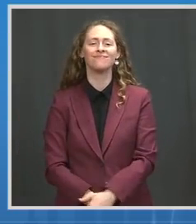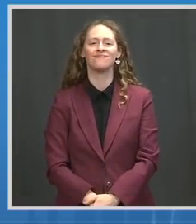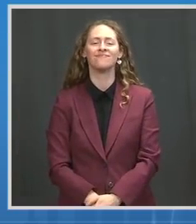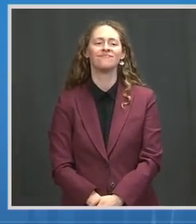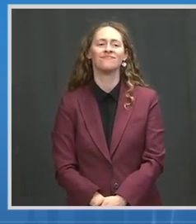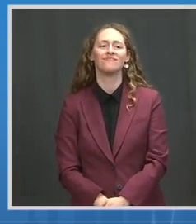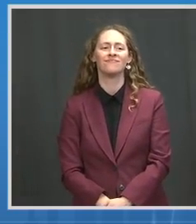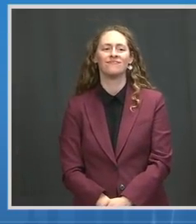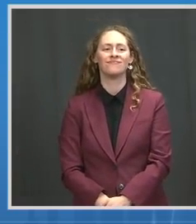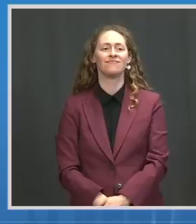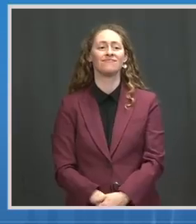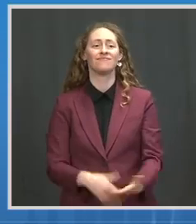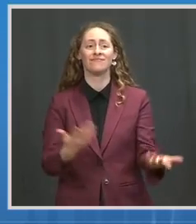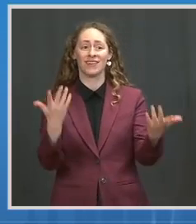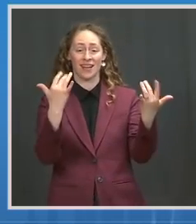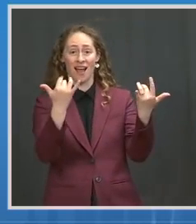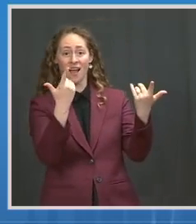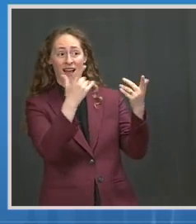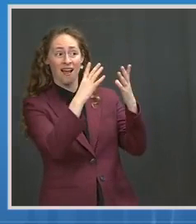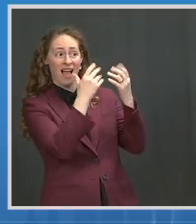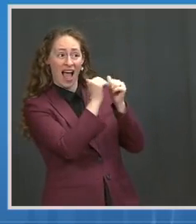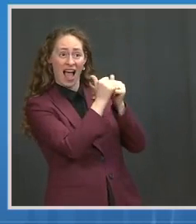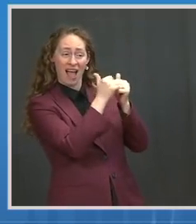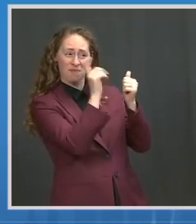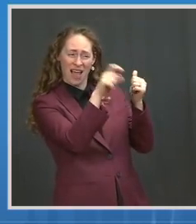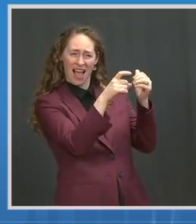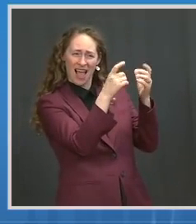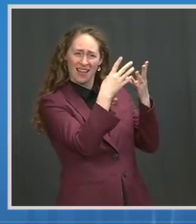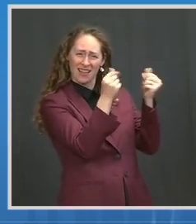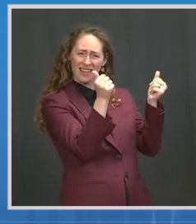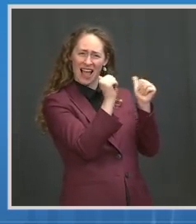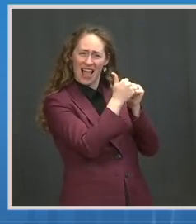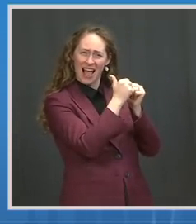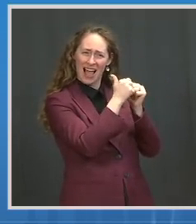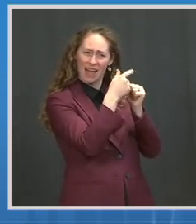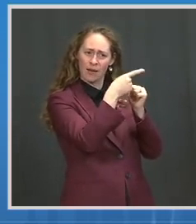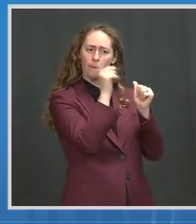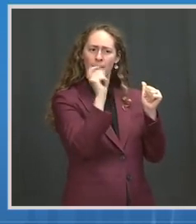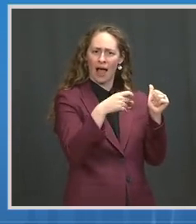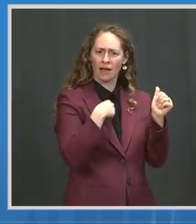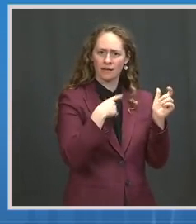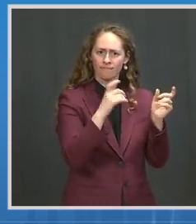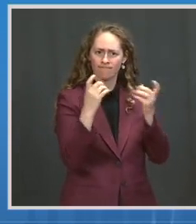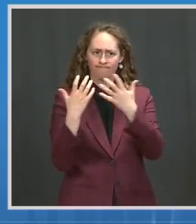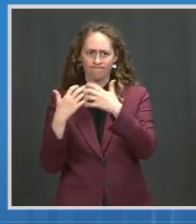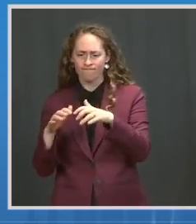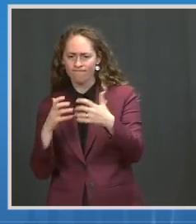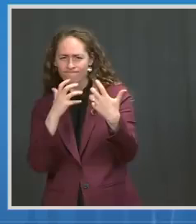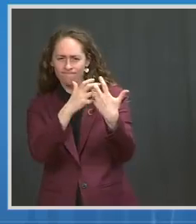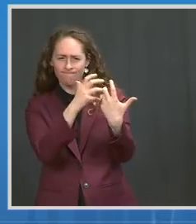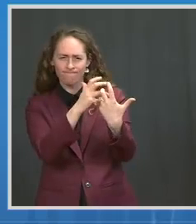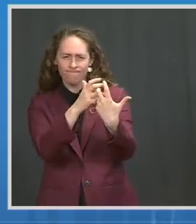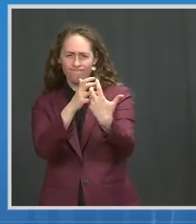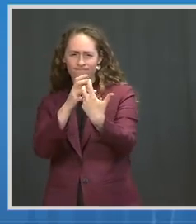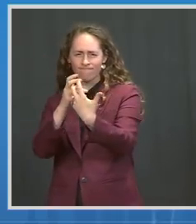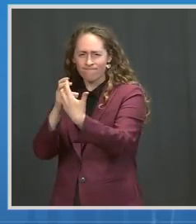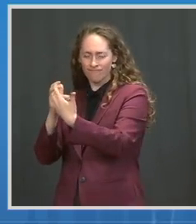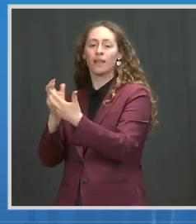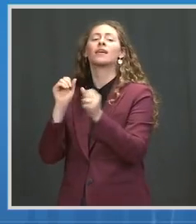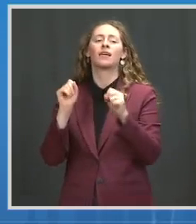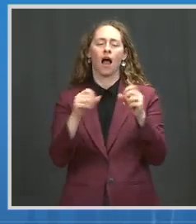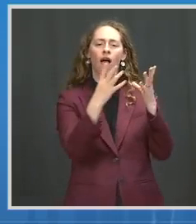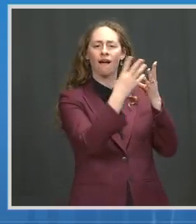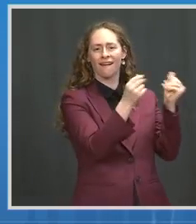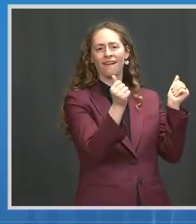sure there's a plan that works for all communities and for everyone to get vaccinated. We've made incredible